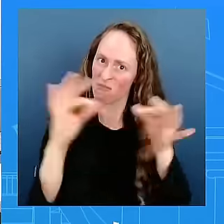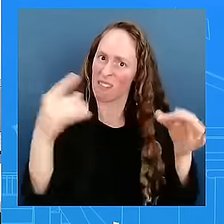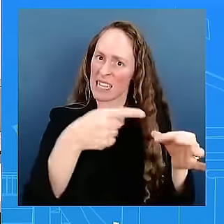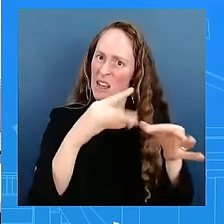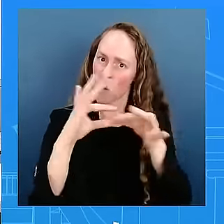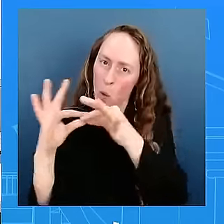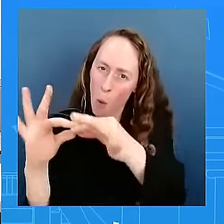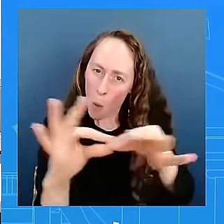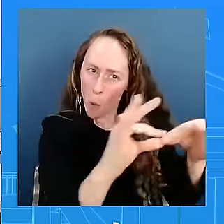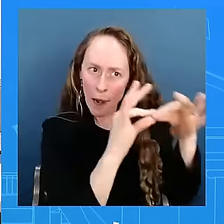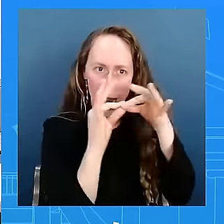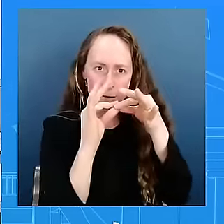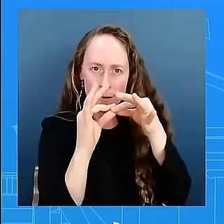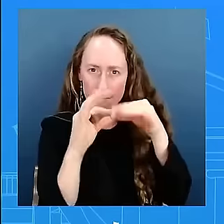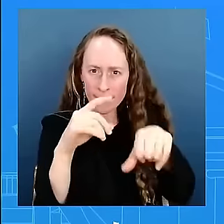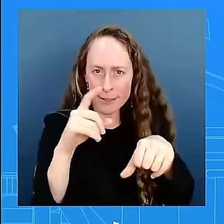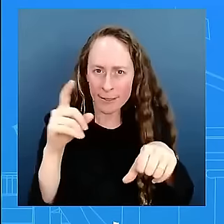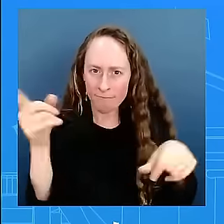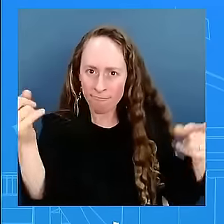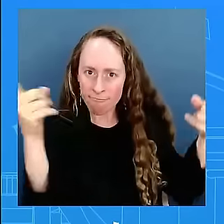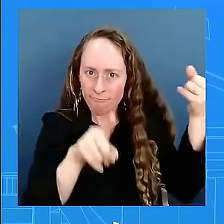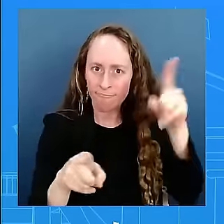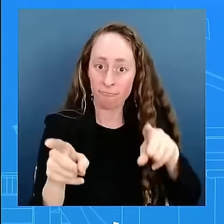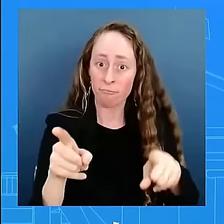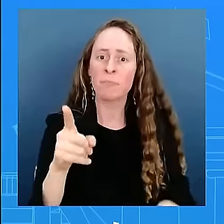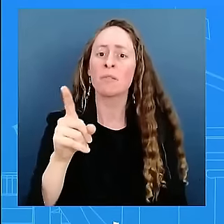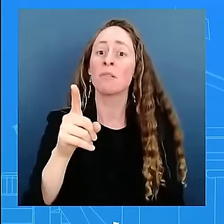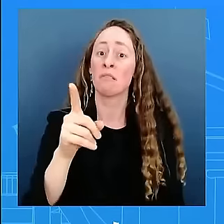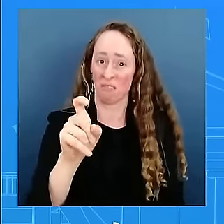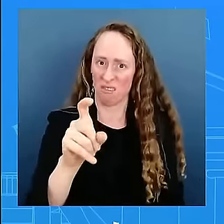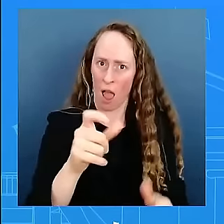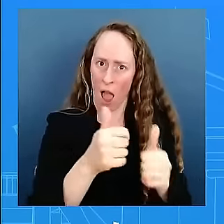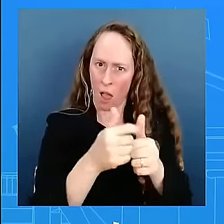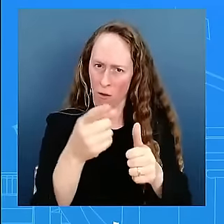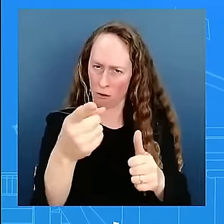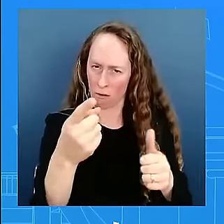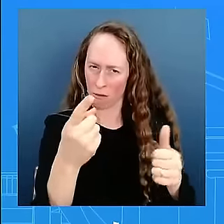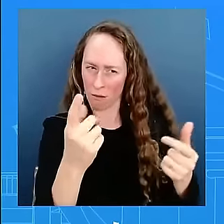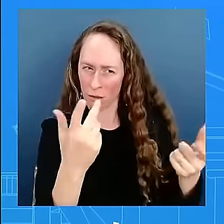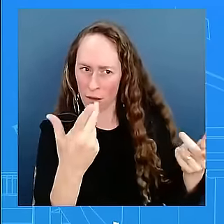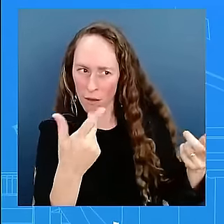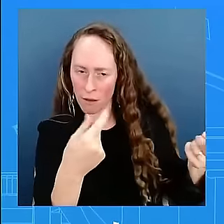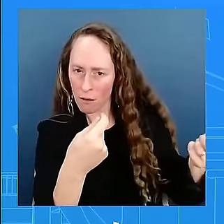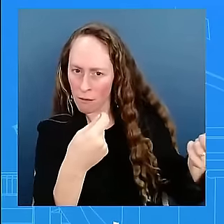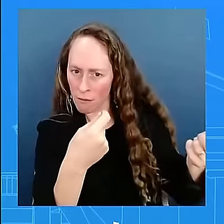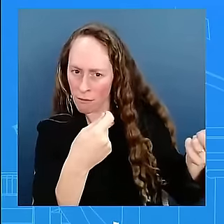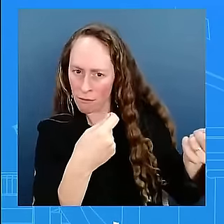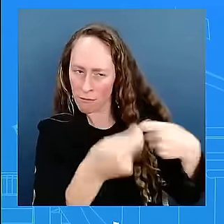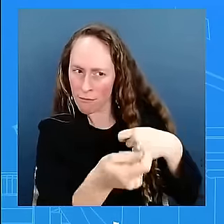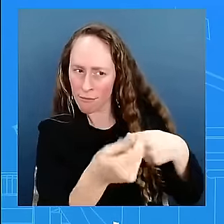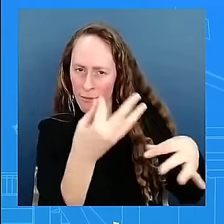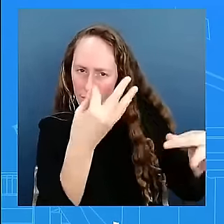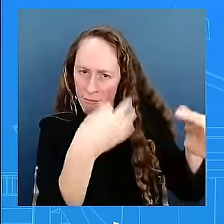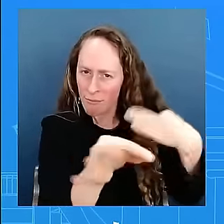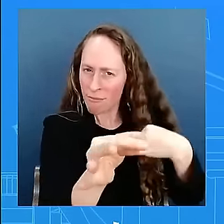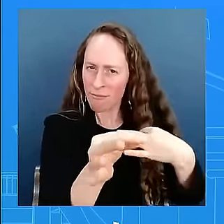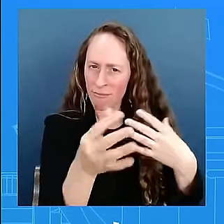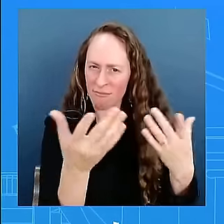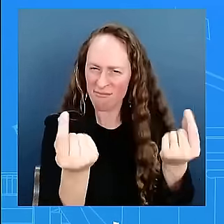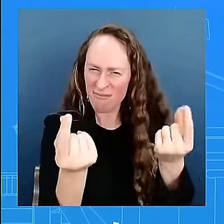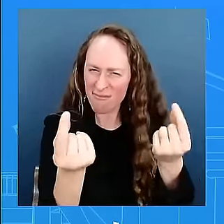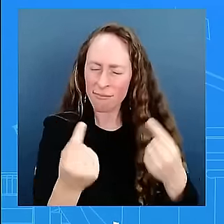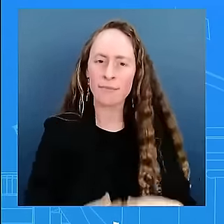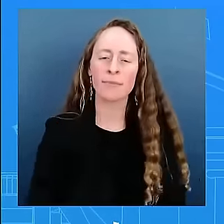for their support? So look, this was a big effort, as I mentioned before, and I was answering a question from one of your